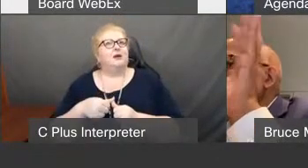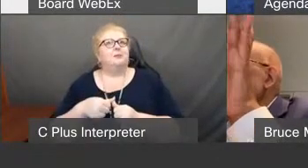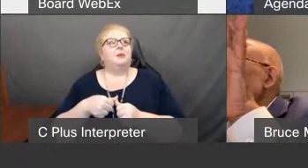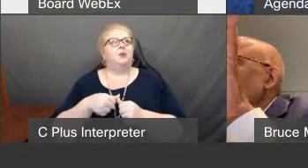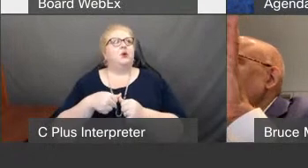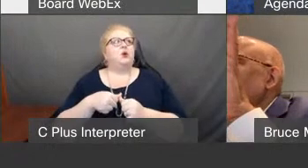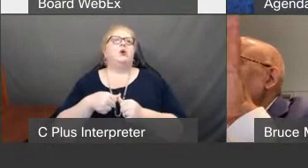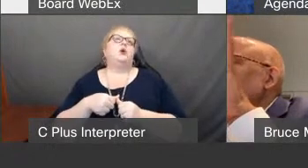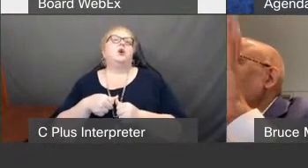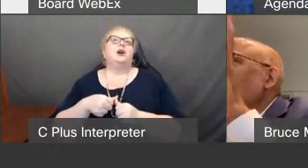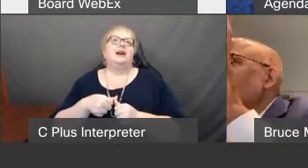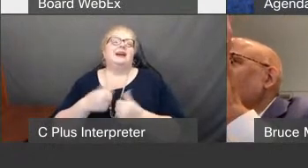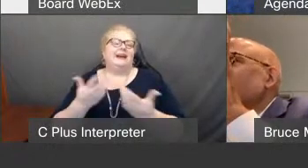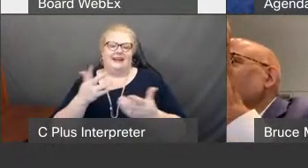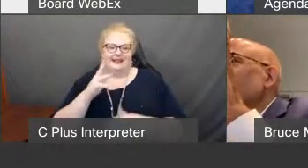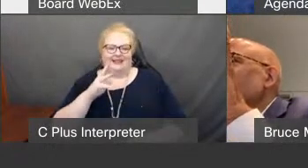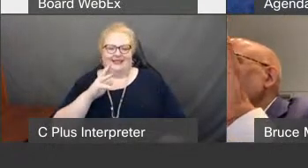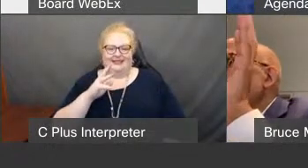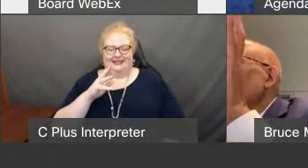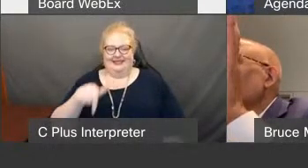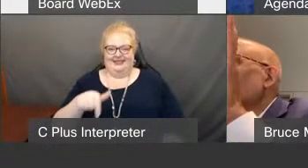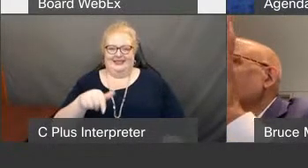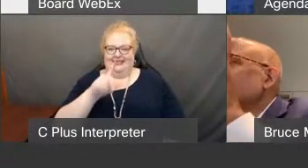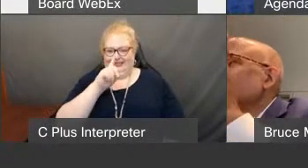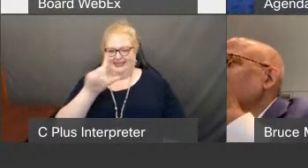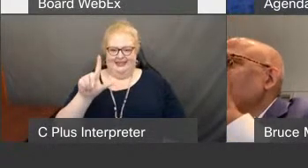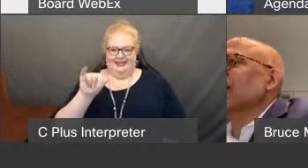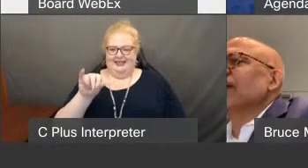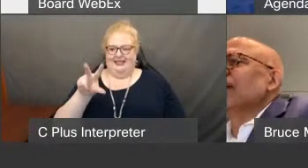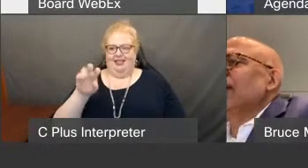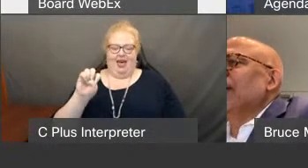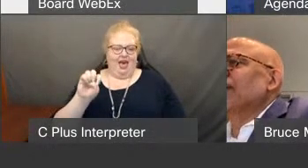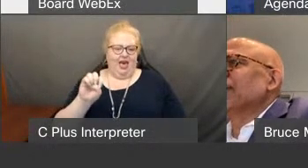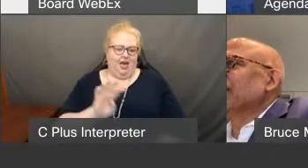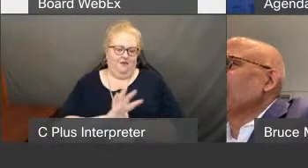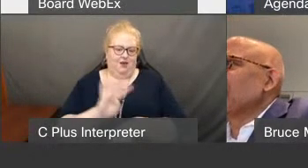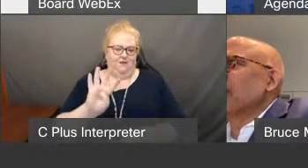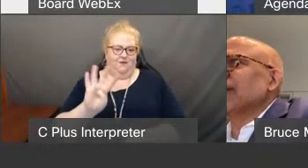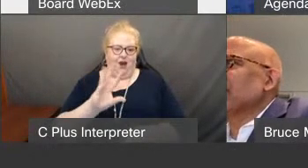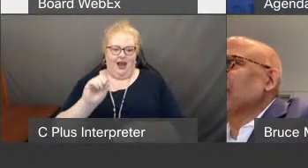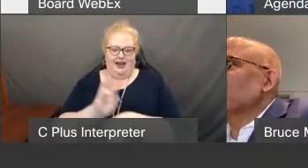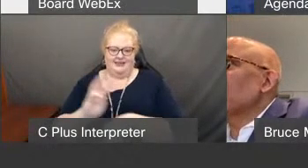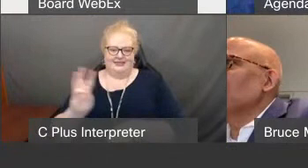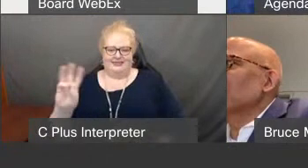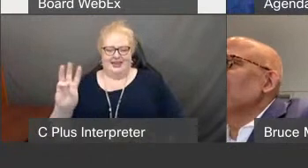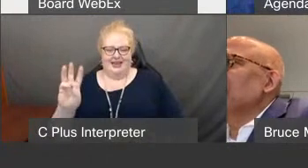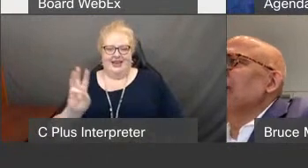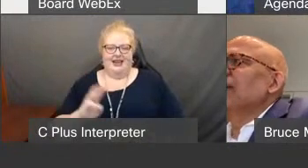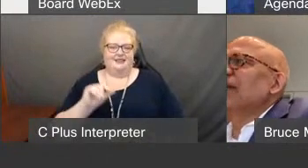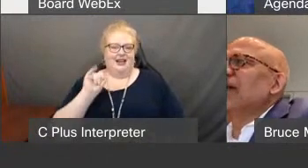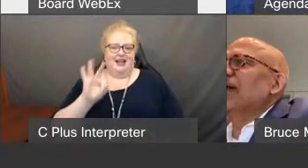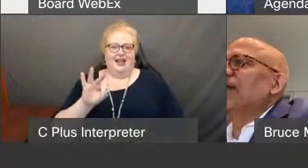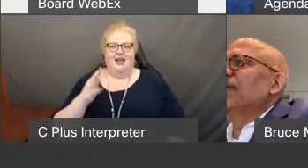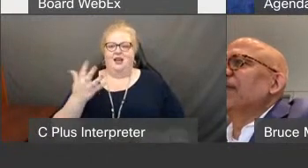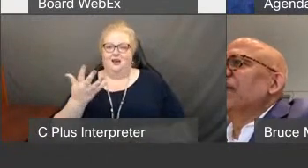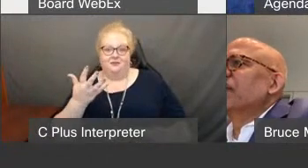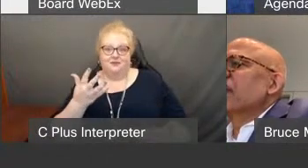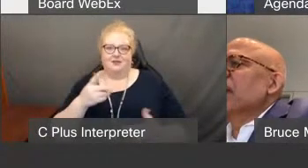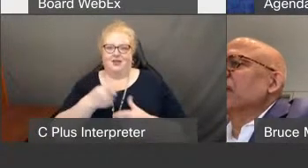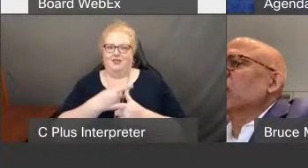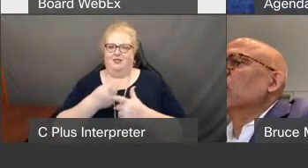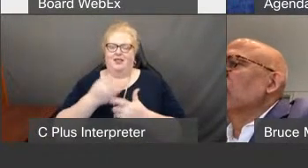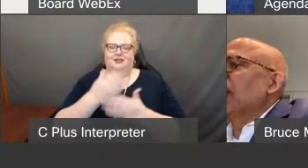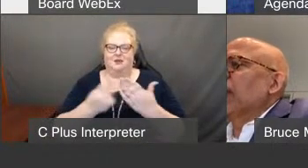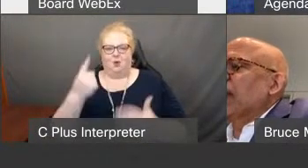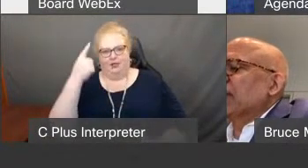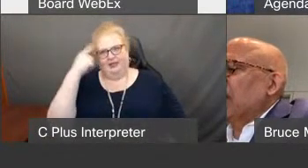you know, if this thing isn't shown live at 4 o'clock and 6 o'clock, somebody thinks something's wrong.